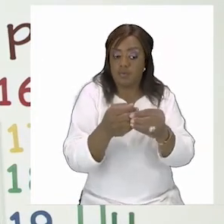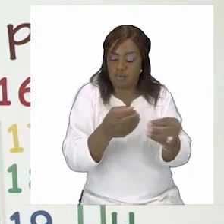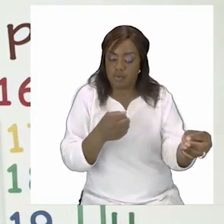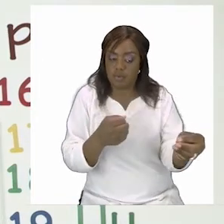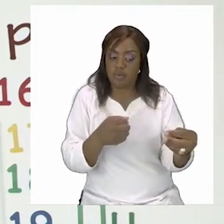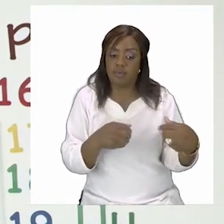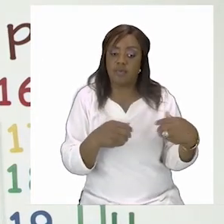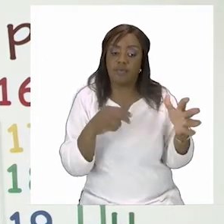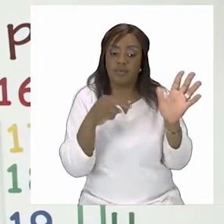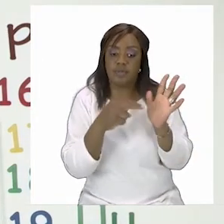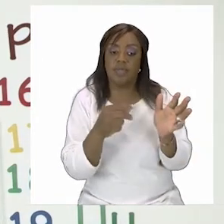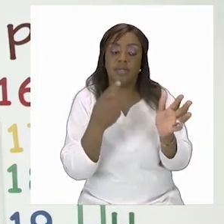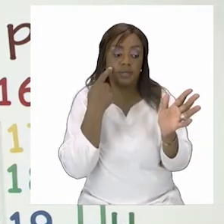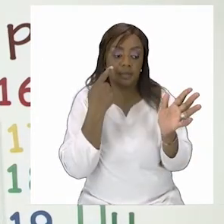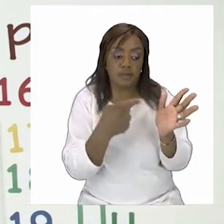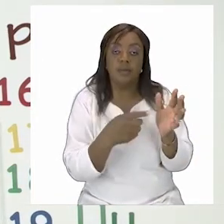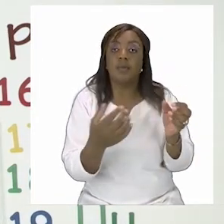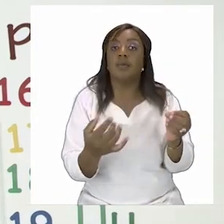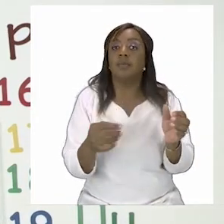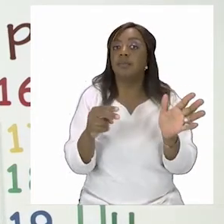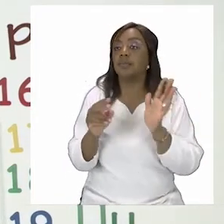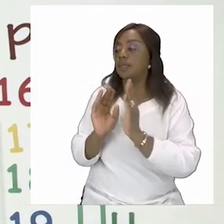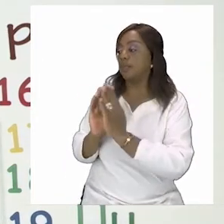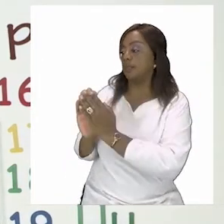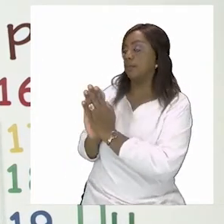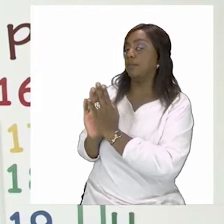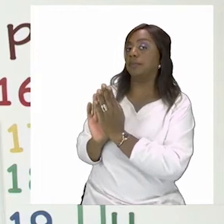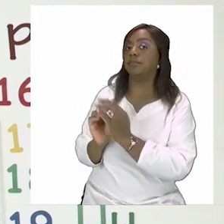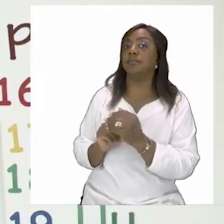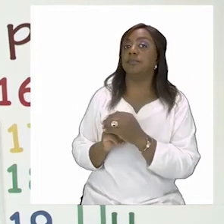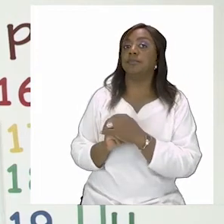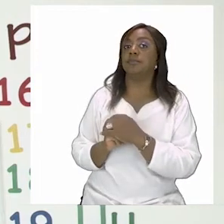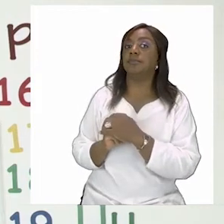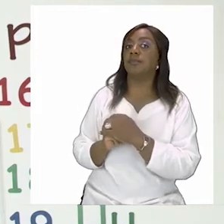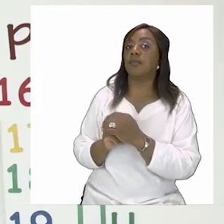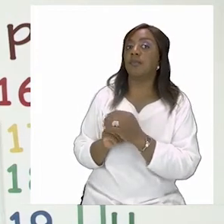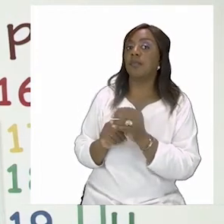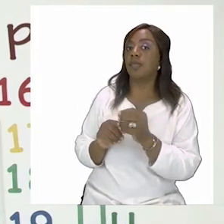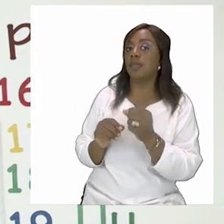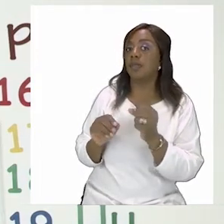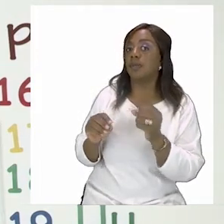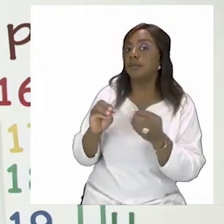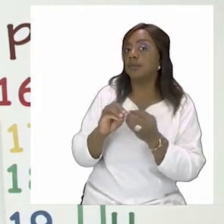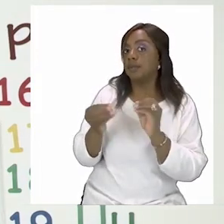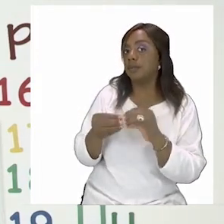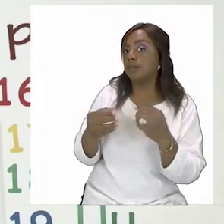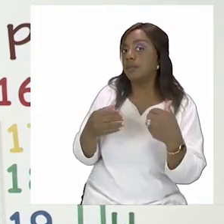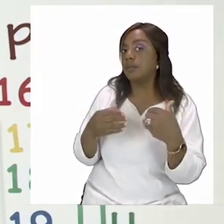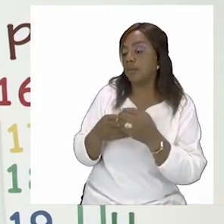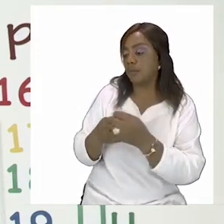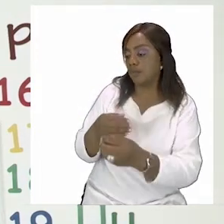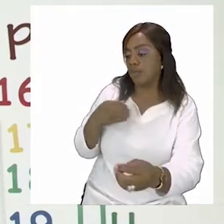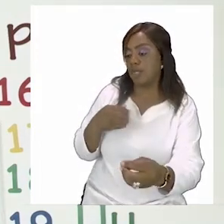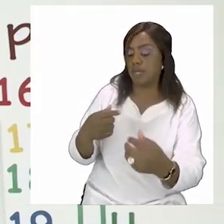as numbers, let me stand this way. Before, as we're standing with numbers, before is in